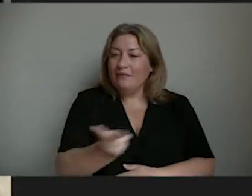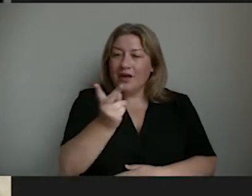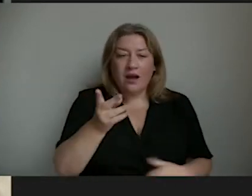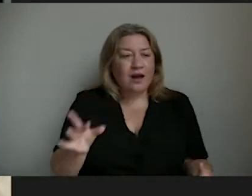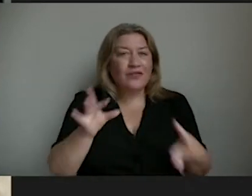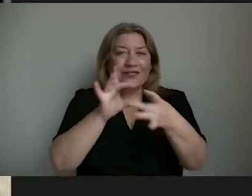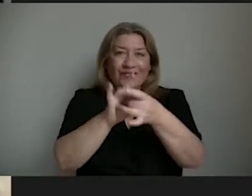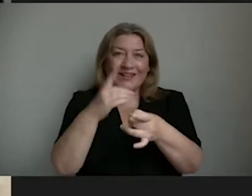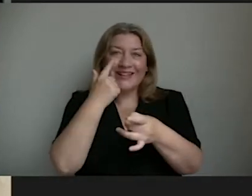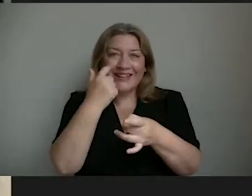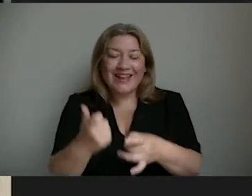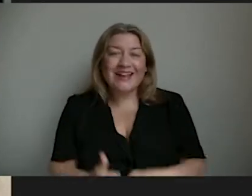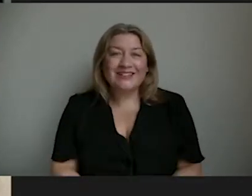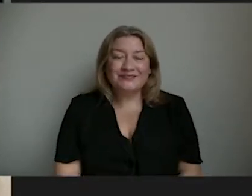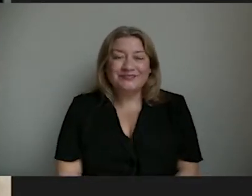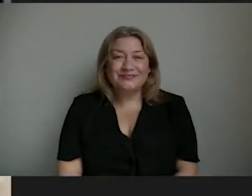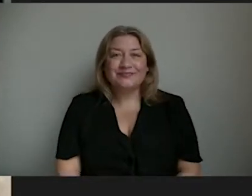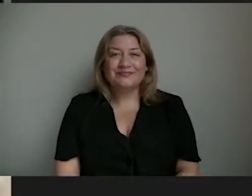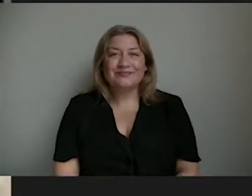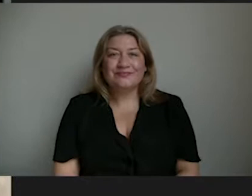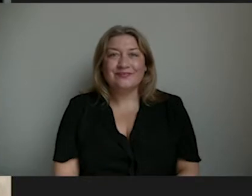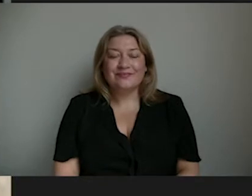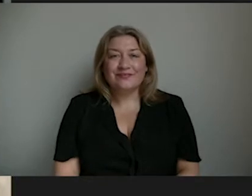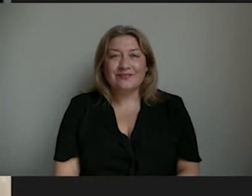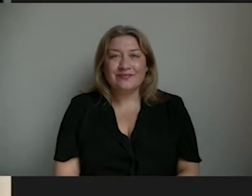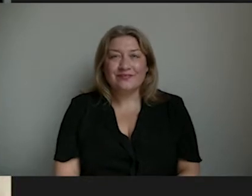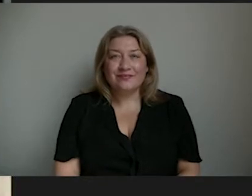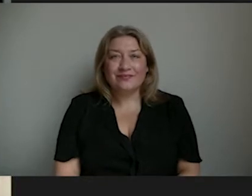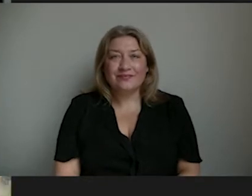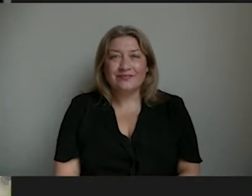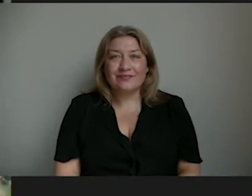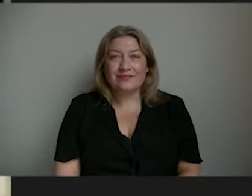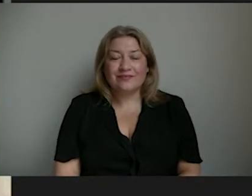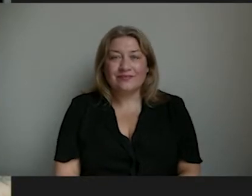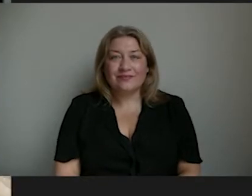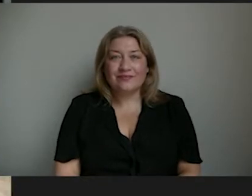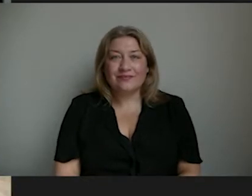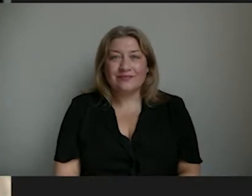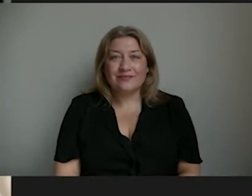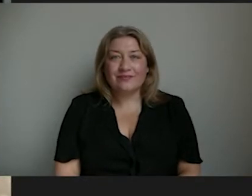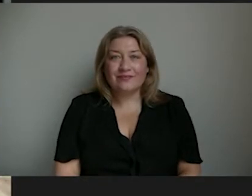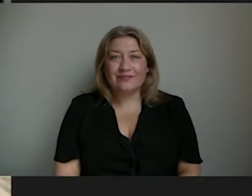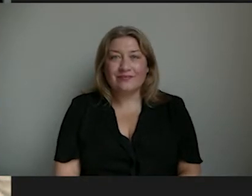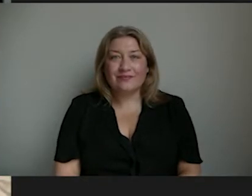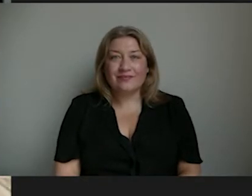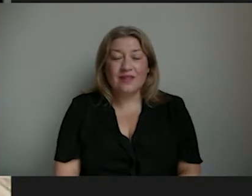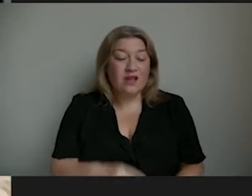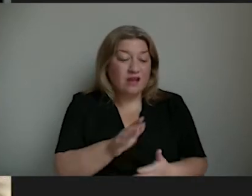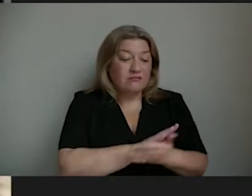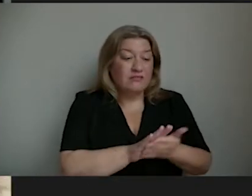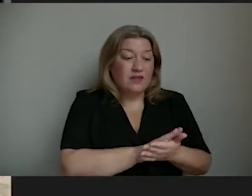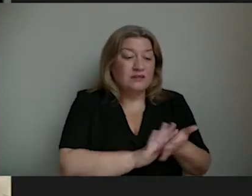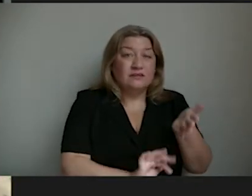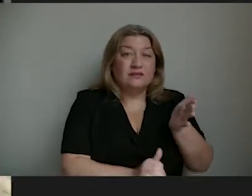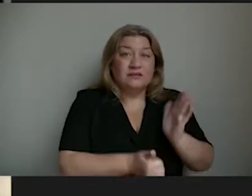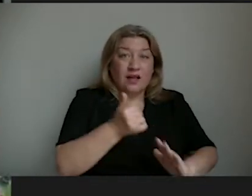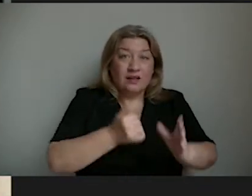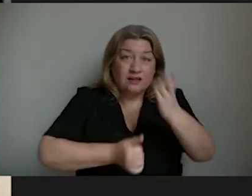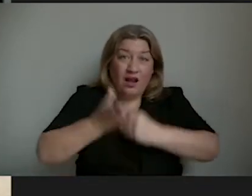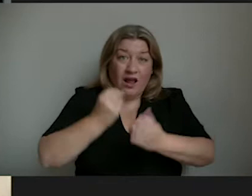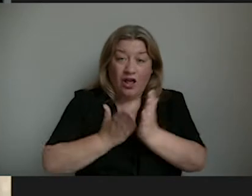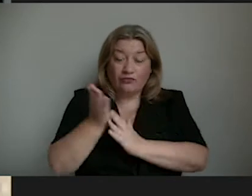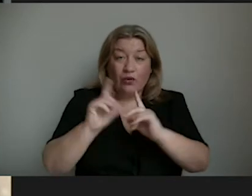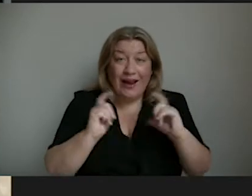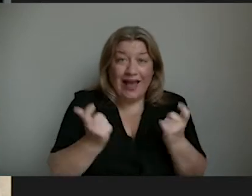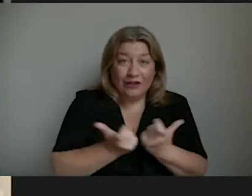kind of enables individuals to do, to really get to grips with how their apprenticeship and how what they're learning can be then